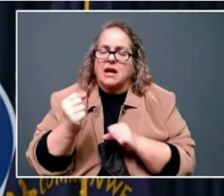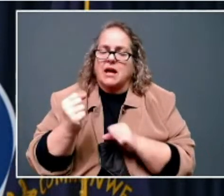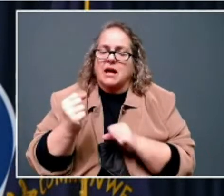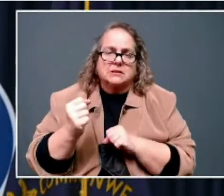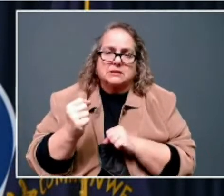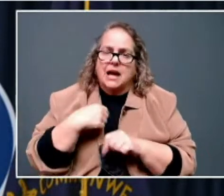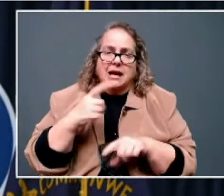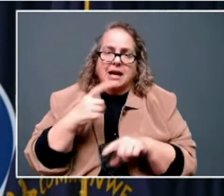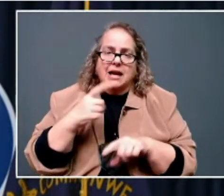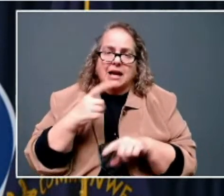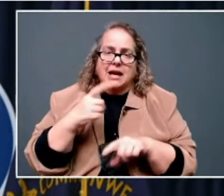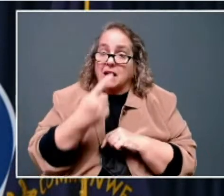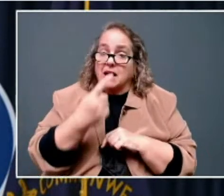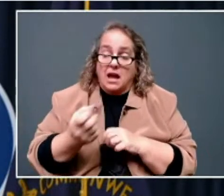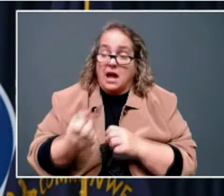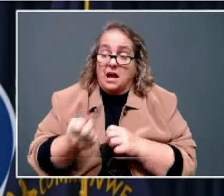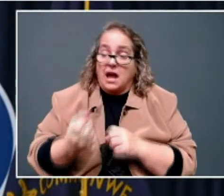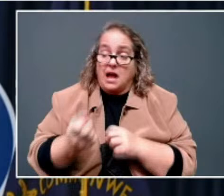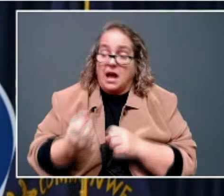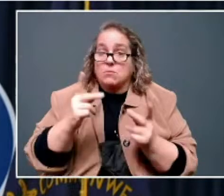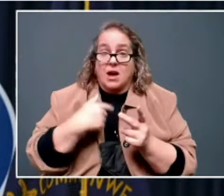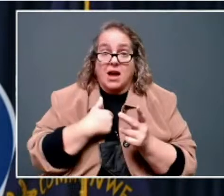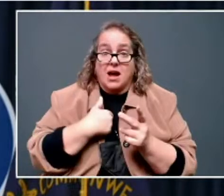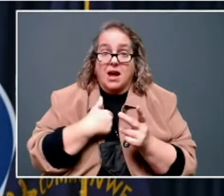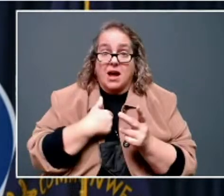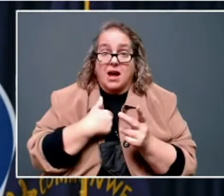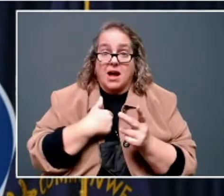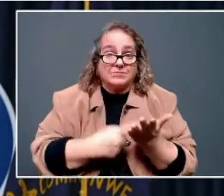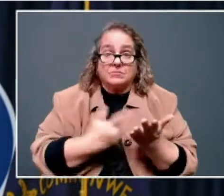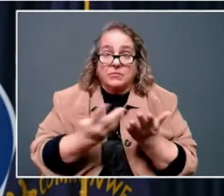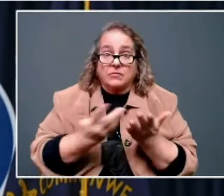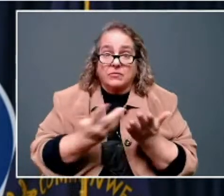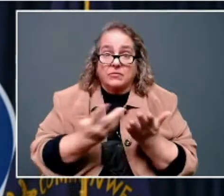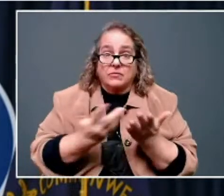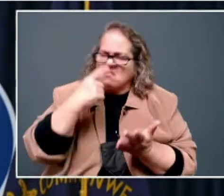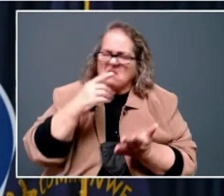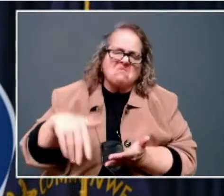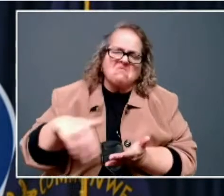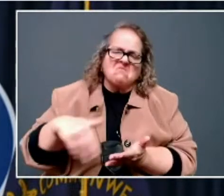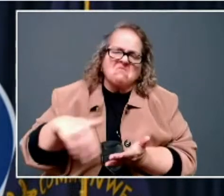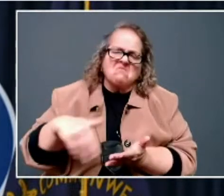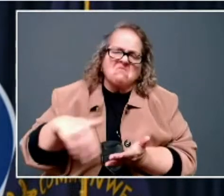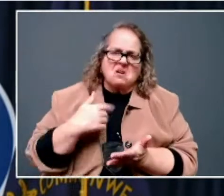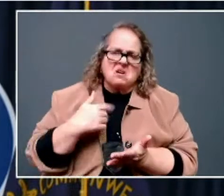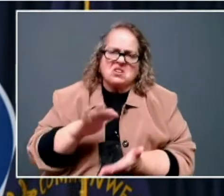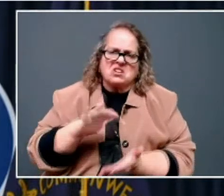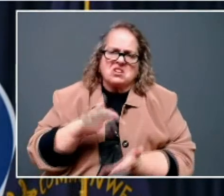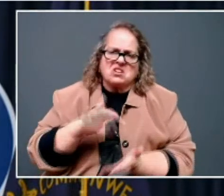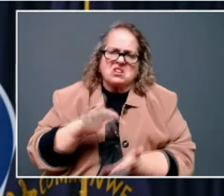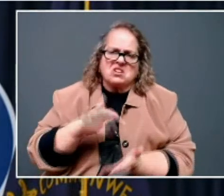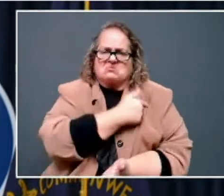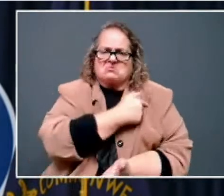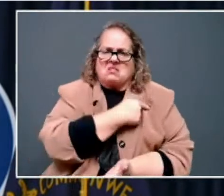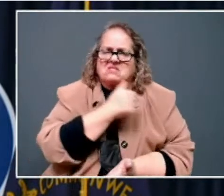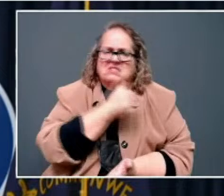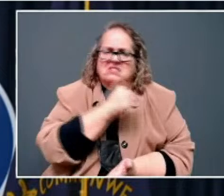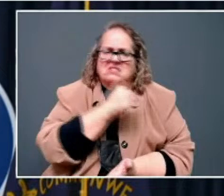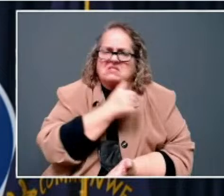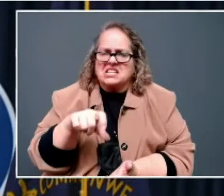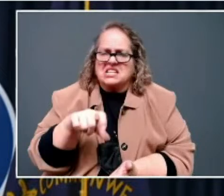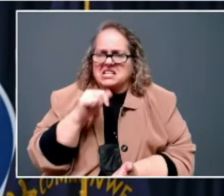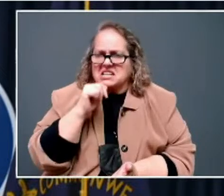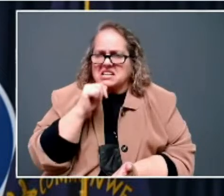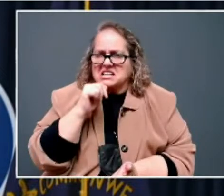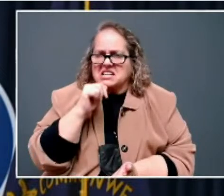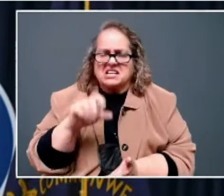that I've talked to that ultimately they were okay or they felt sick, didn't necessarily have to be